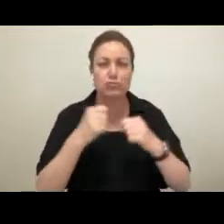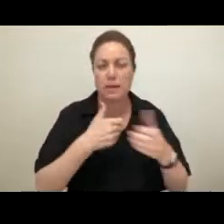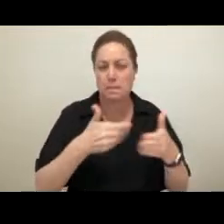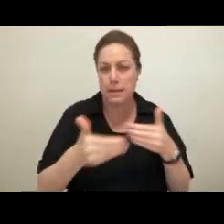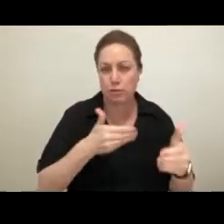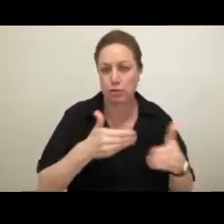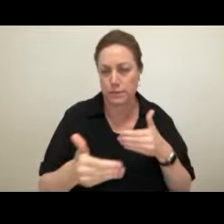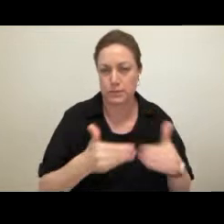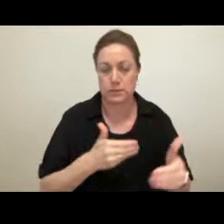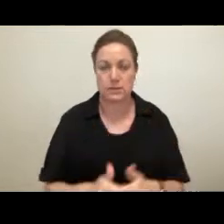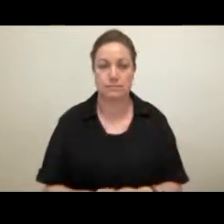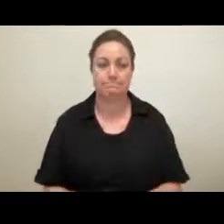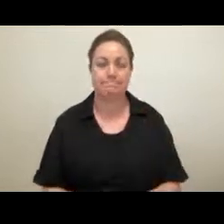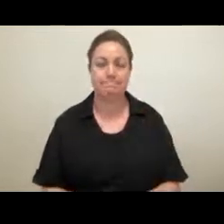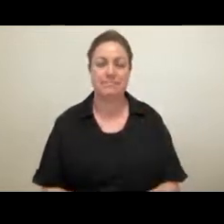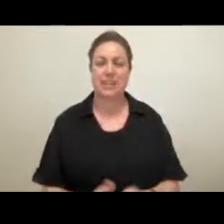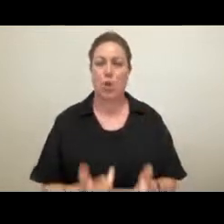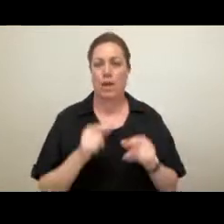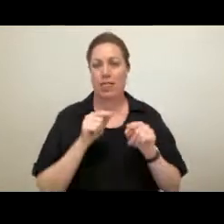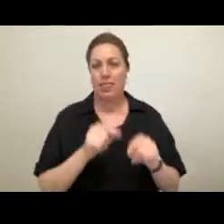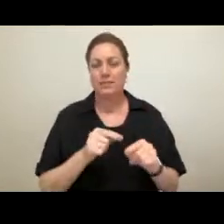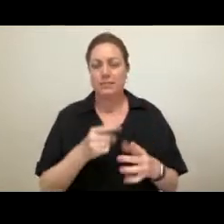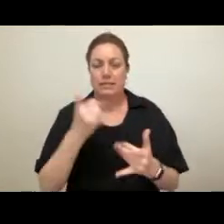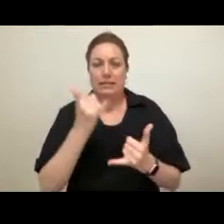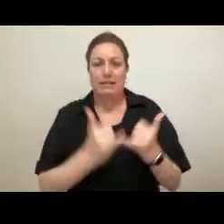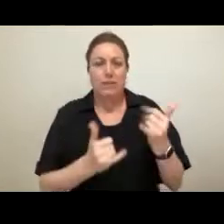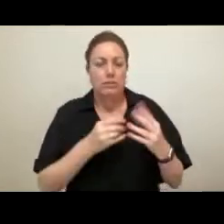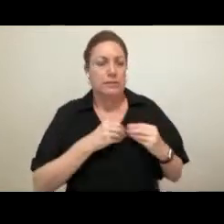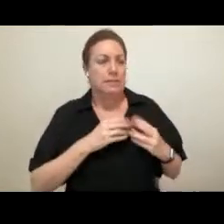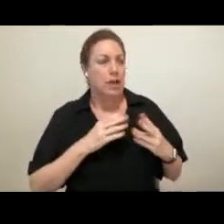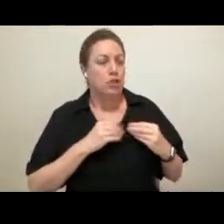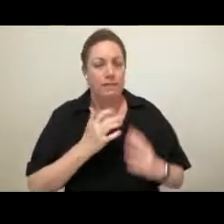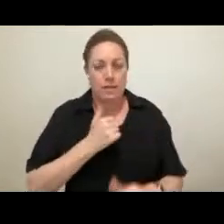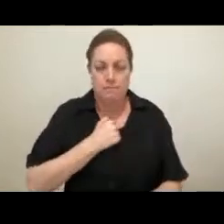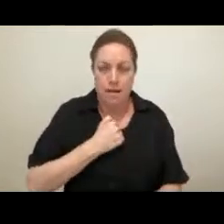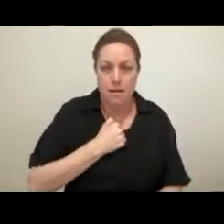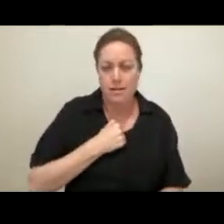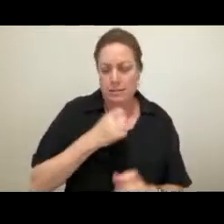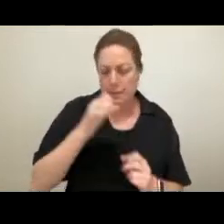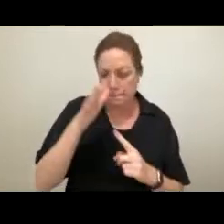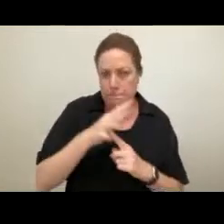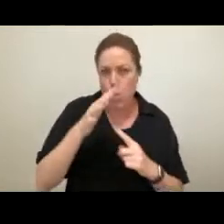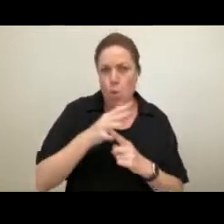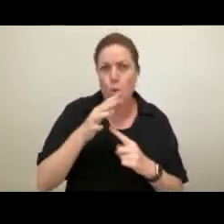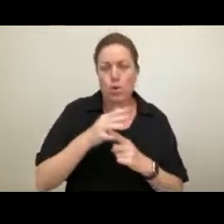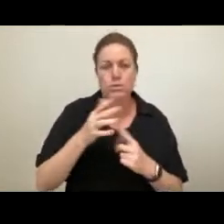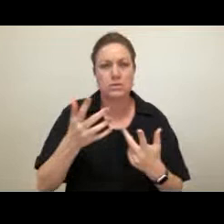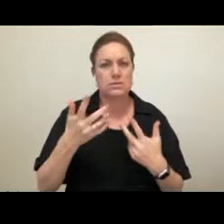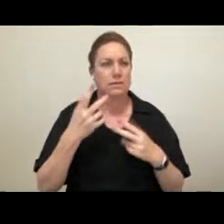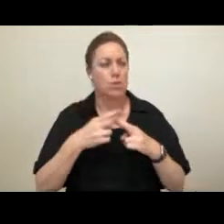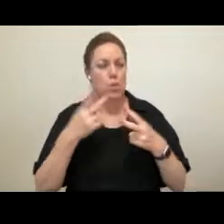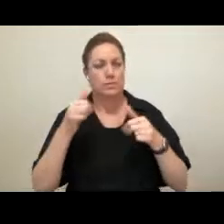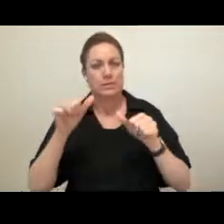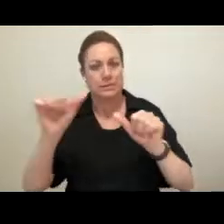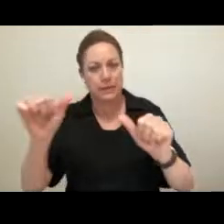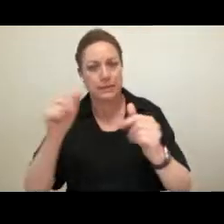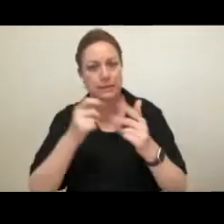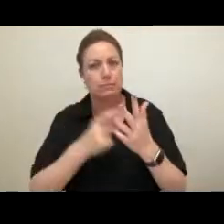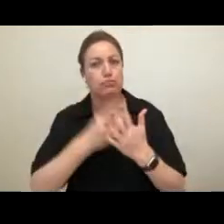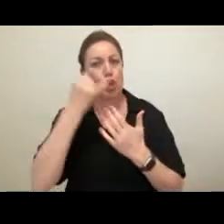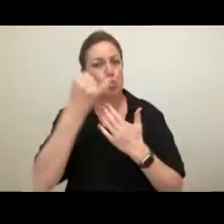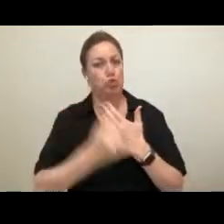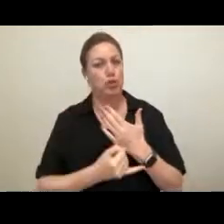to my own heart, and it's such an important aspect of the success of our projects and delivering great places for